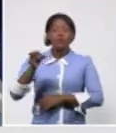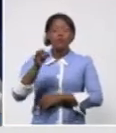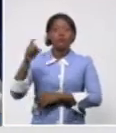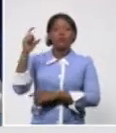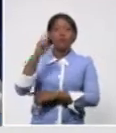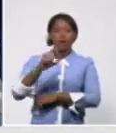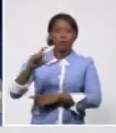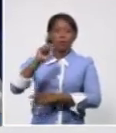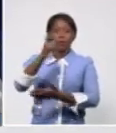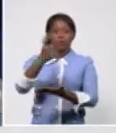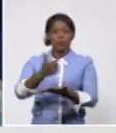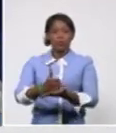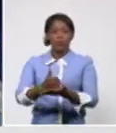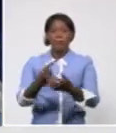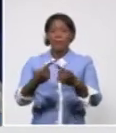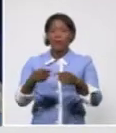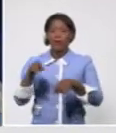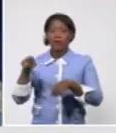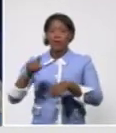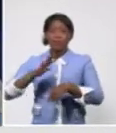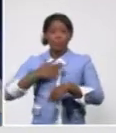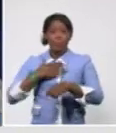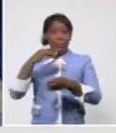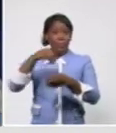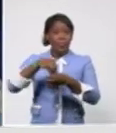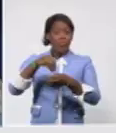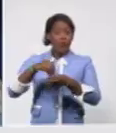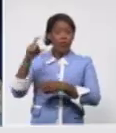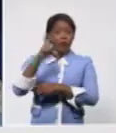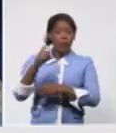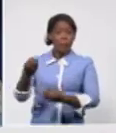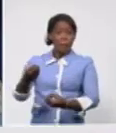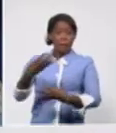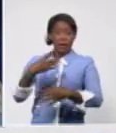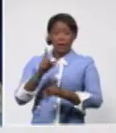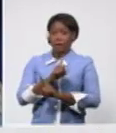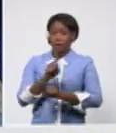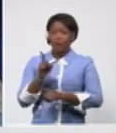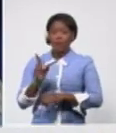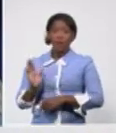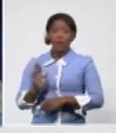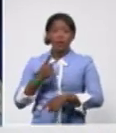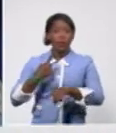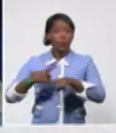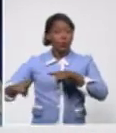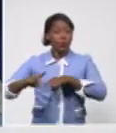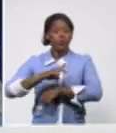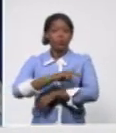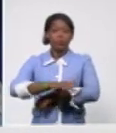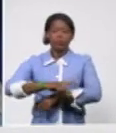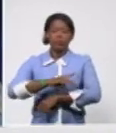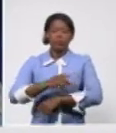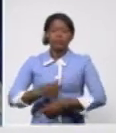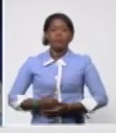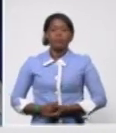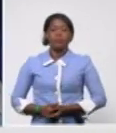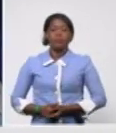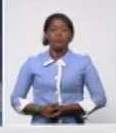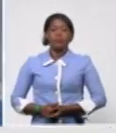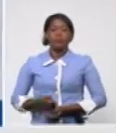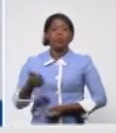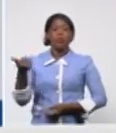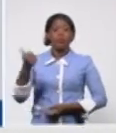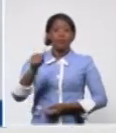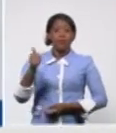to the municipality of San Cristobal. The 4 cases from Ciego de Ávila belong to